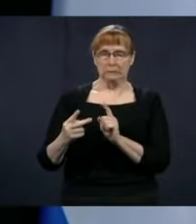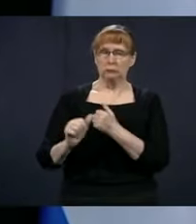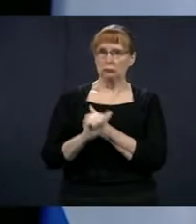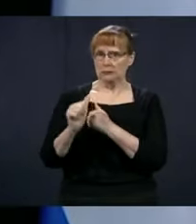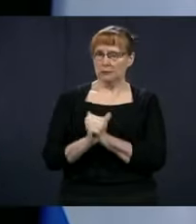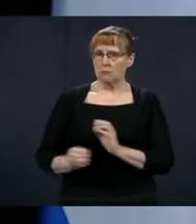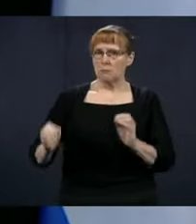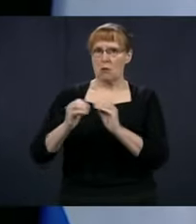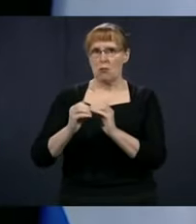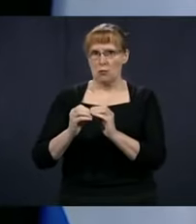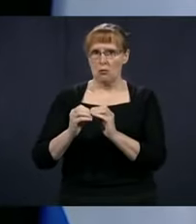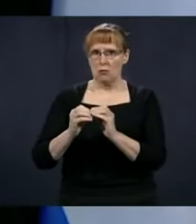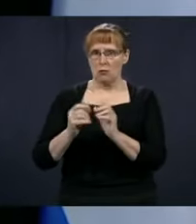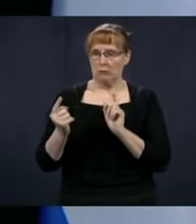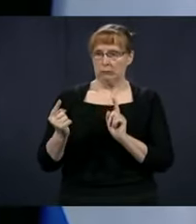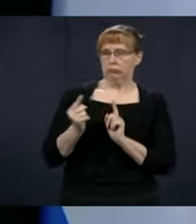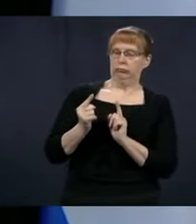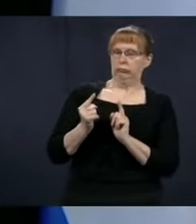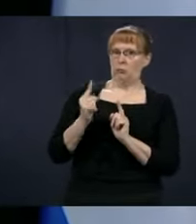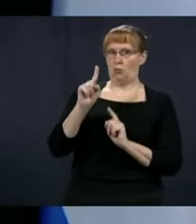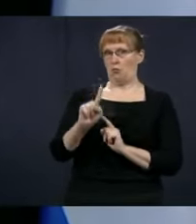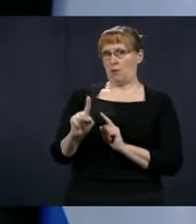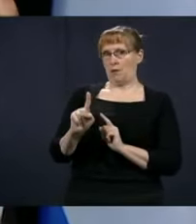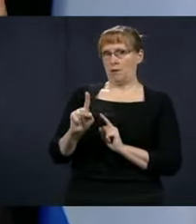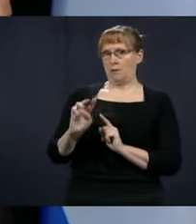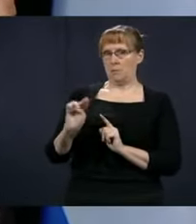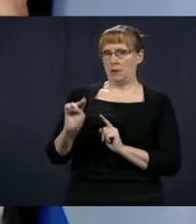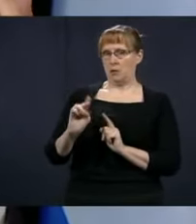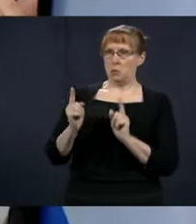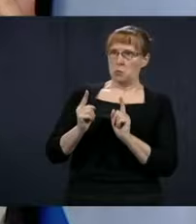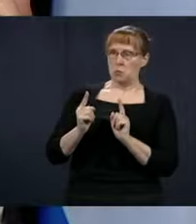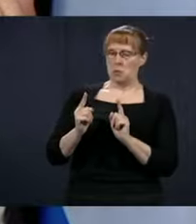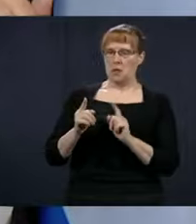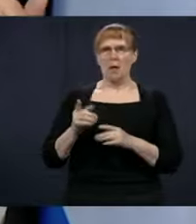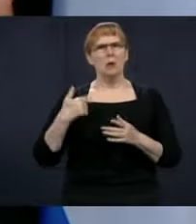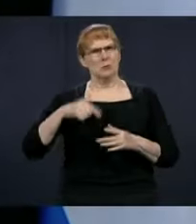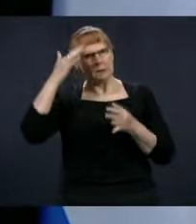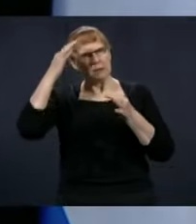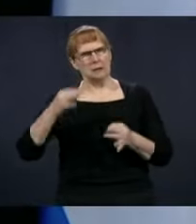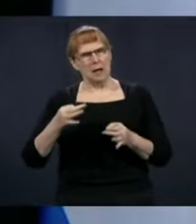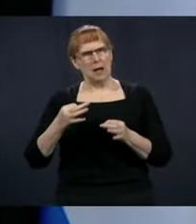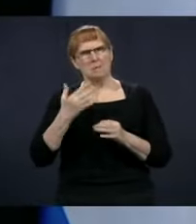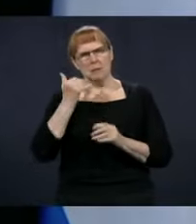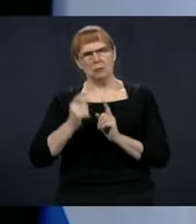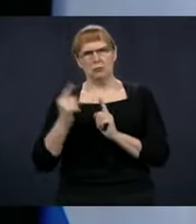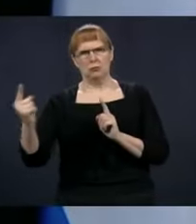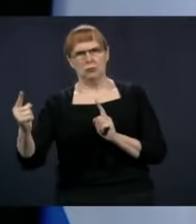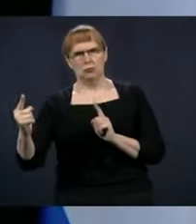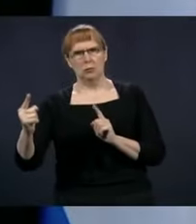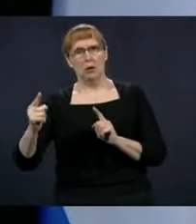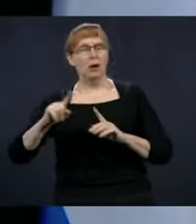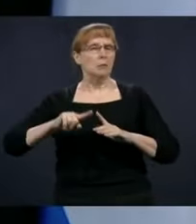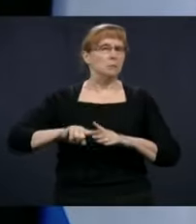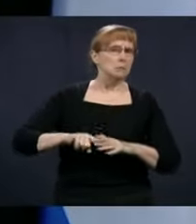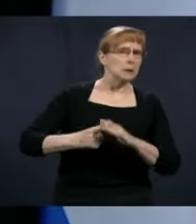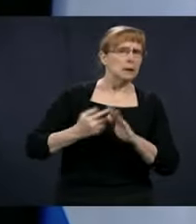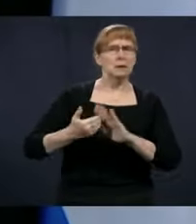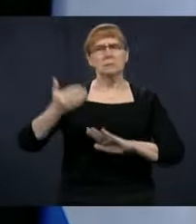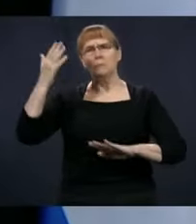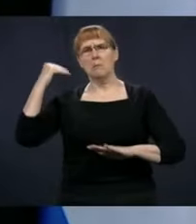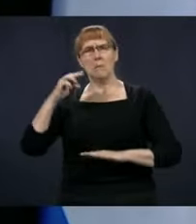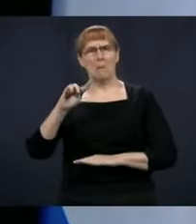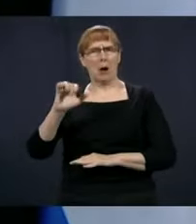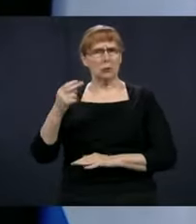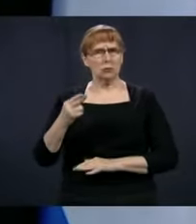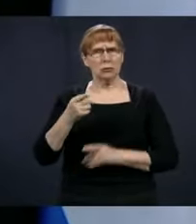to go with 2. At the beginning, it was 1 meter. Then we had some data that makes it 1 was not enough, so we went to 2.